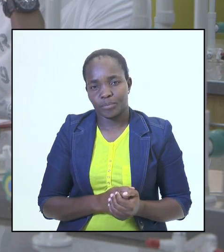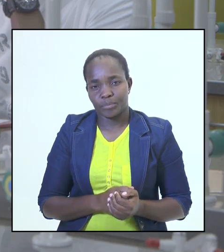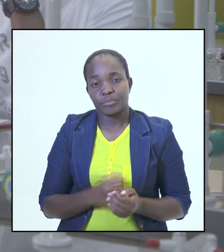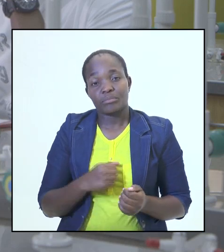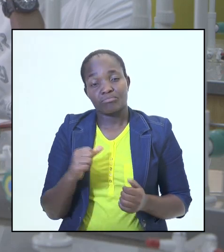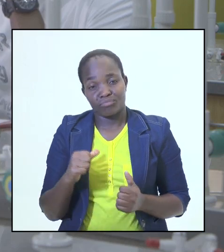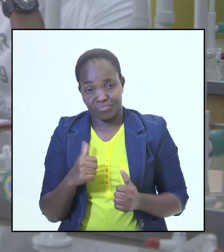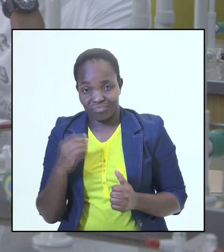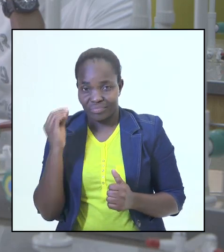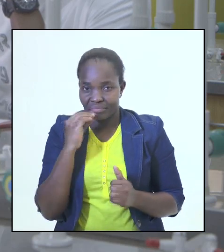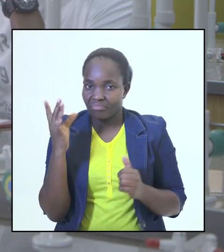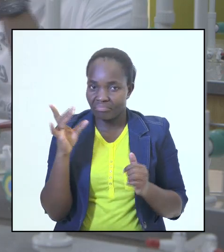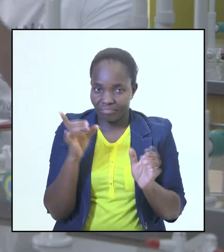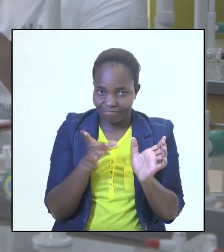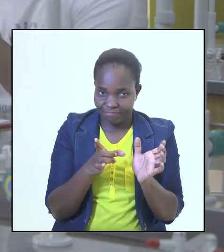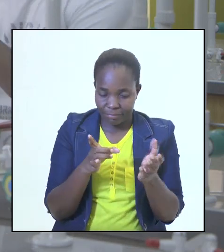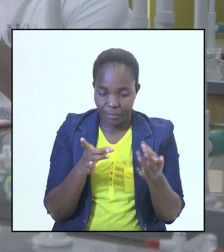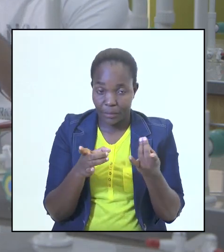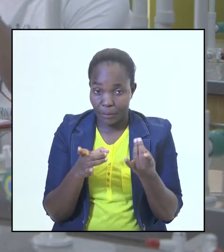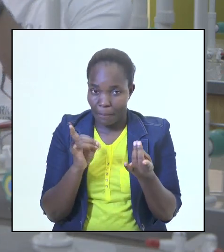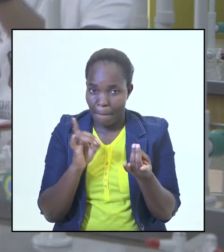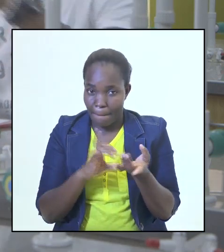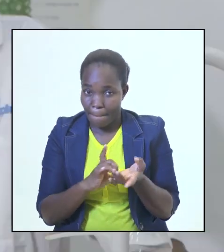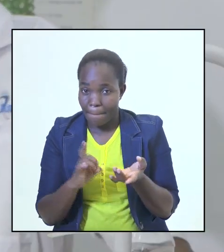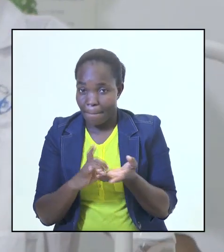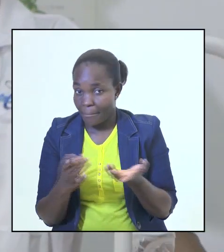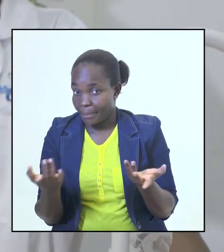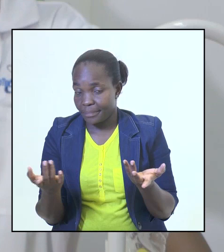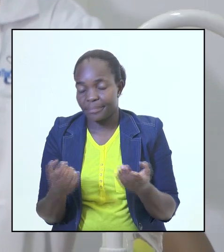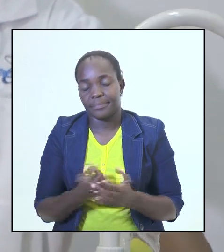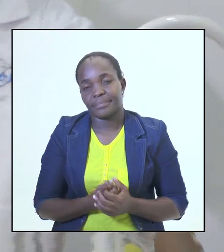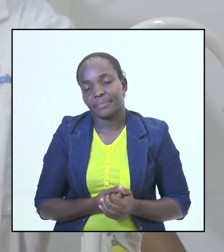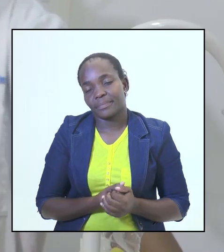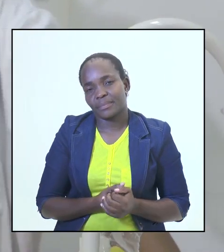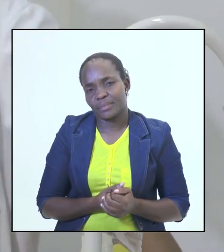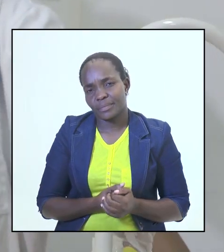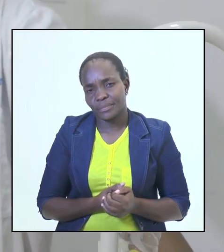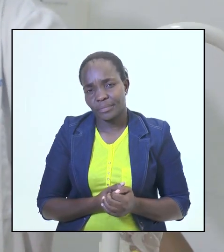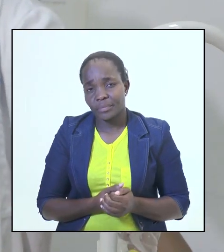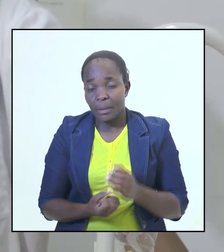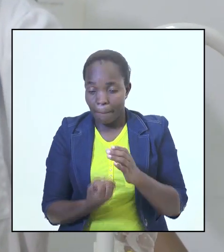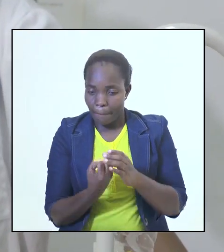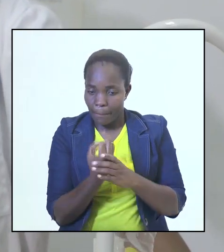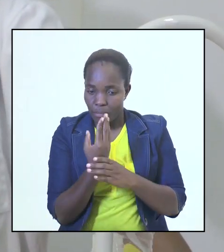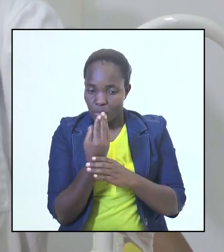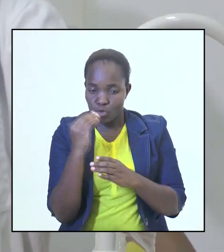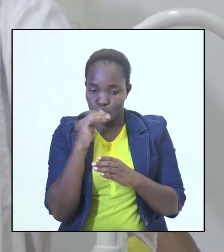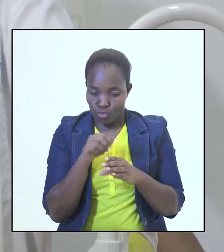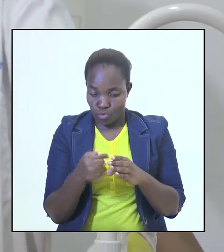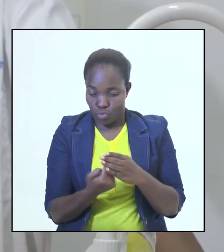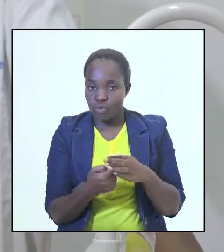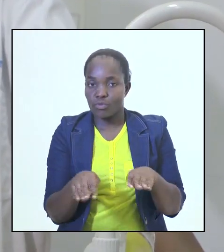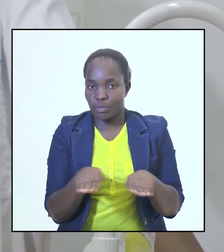other animals. That's right. Plants make their own food through the process